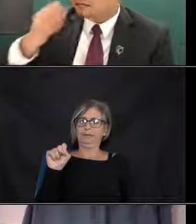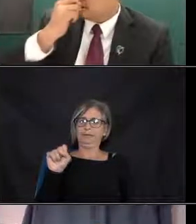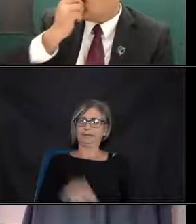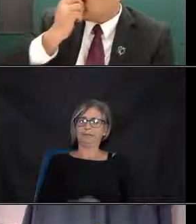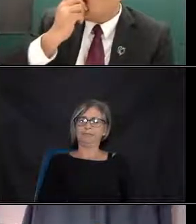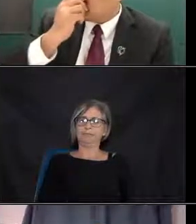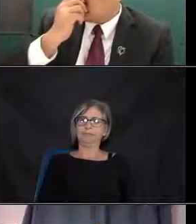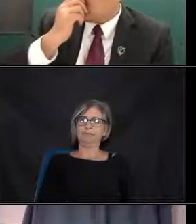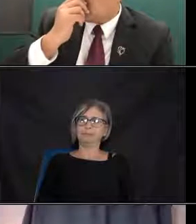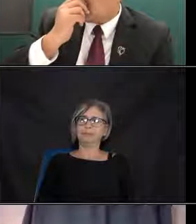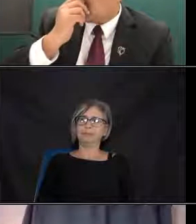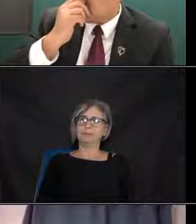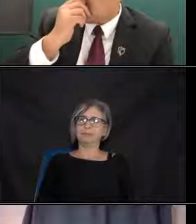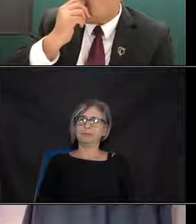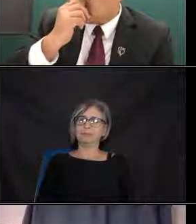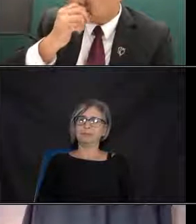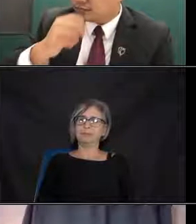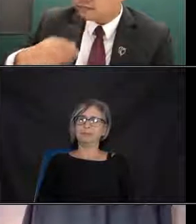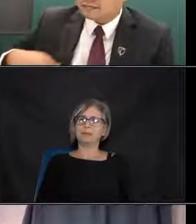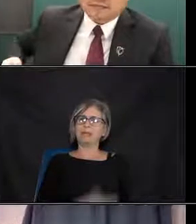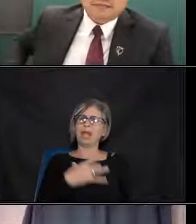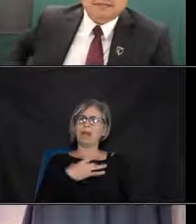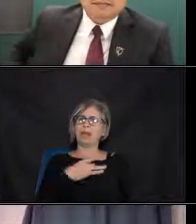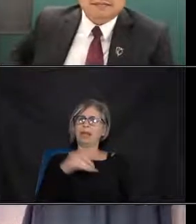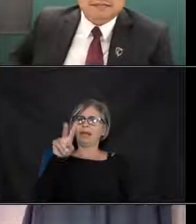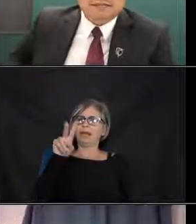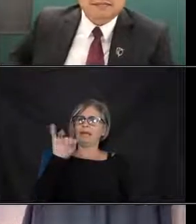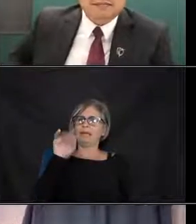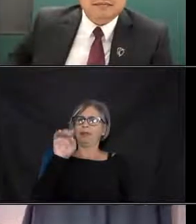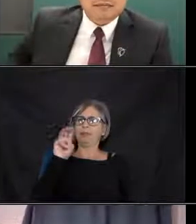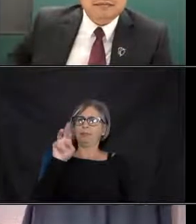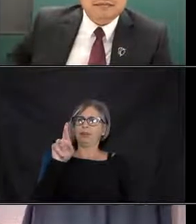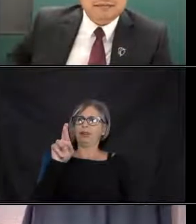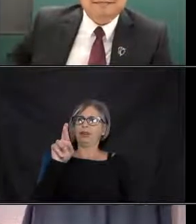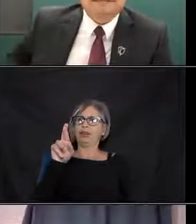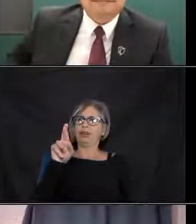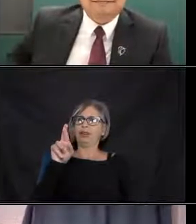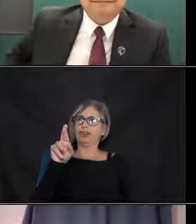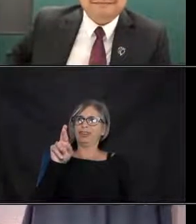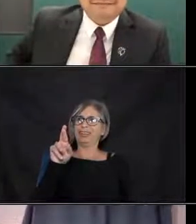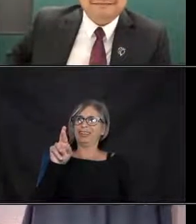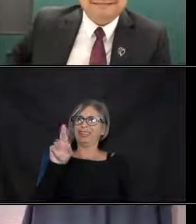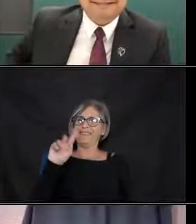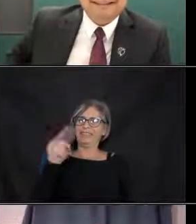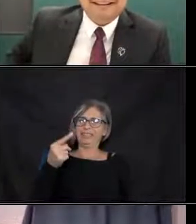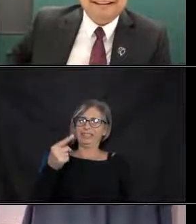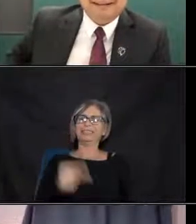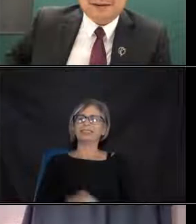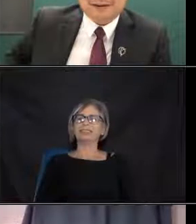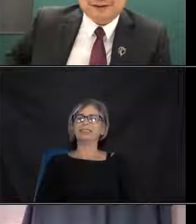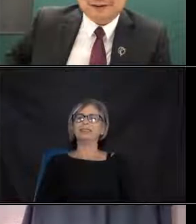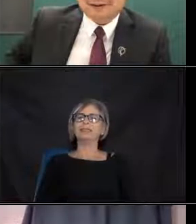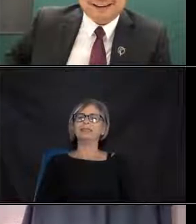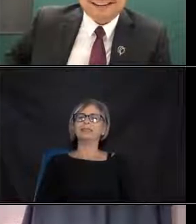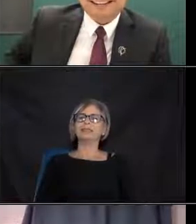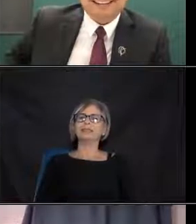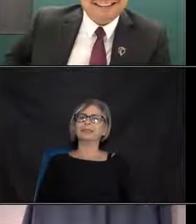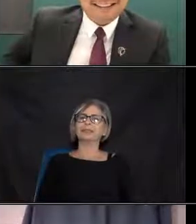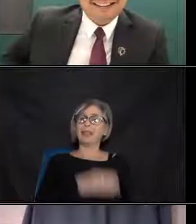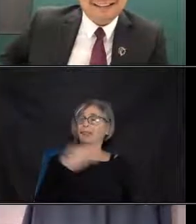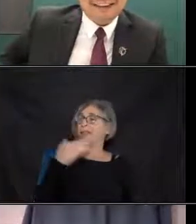do you have any? Mayor, I'll let Vice Mayor go first. I believe he's been waiting since after you spoke. Okay. Vice Mayor. Thank you,